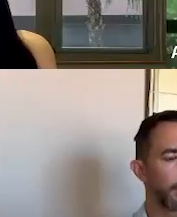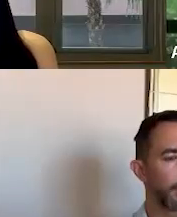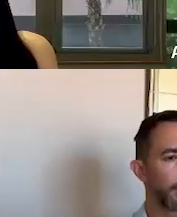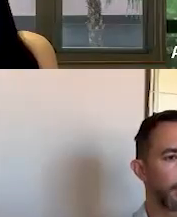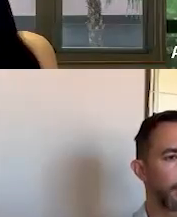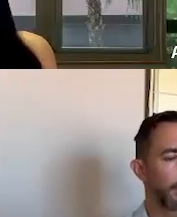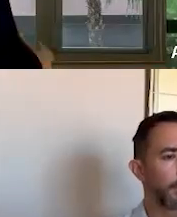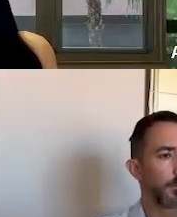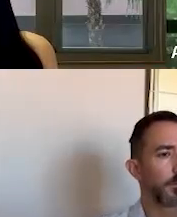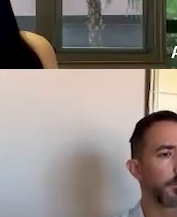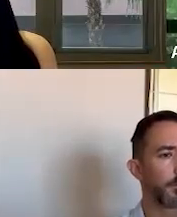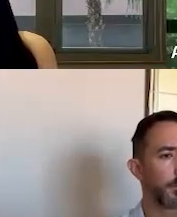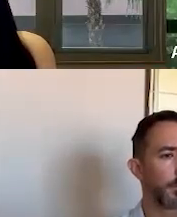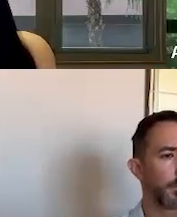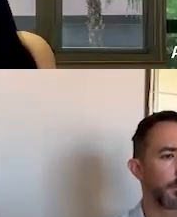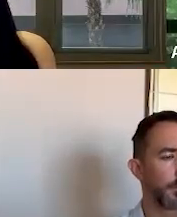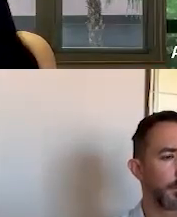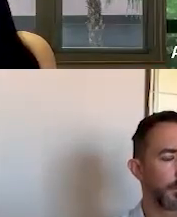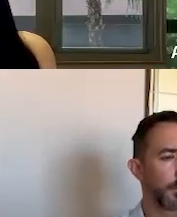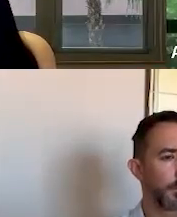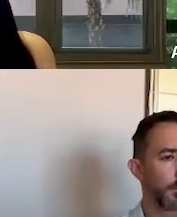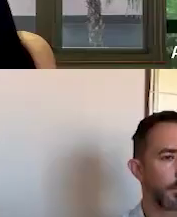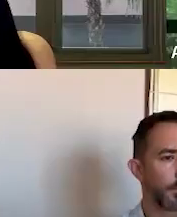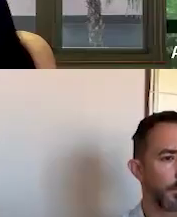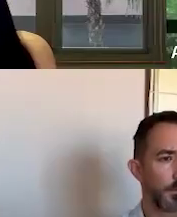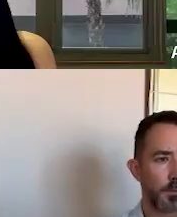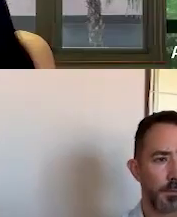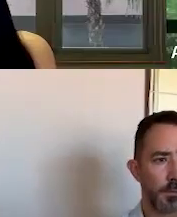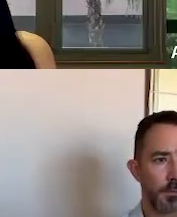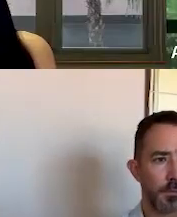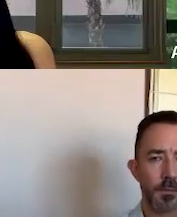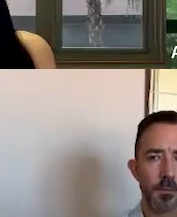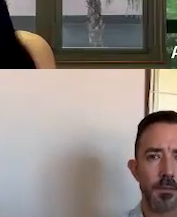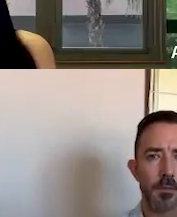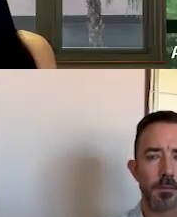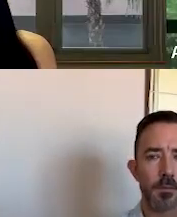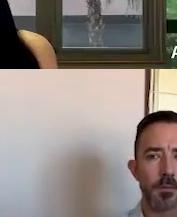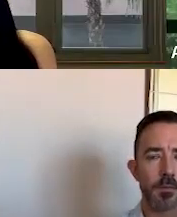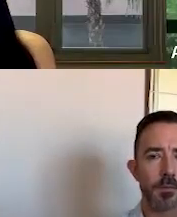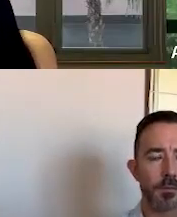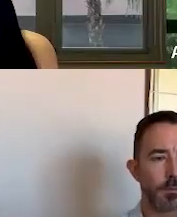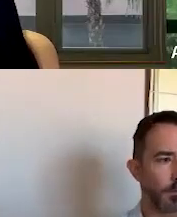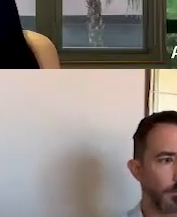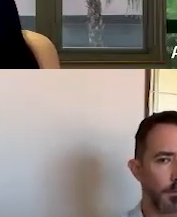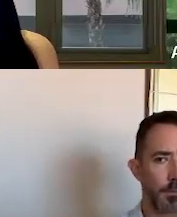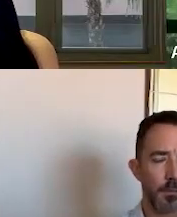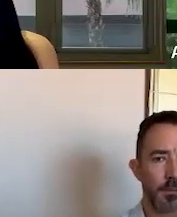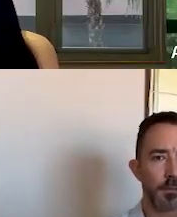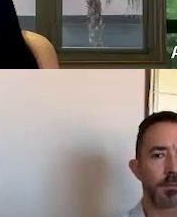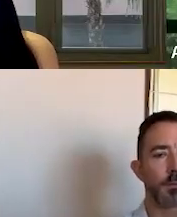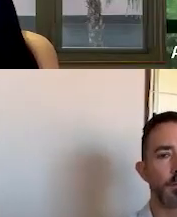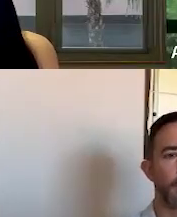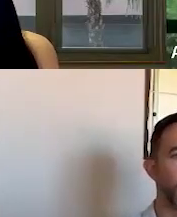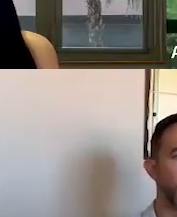can providers build trust? And how do we make sure that we're not losing trust along the journey? So either way you want to end.